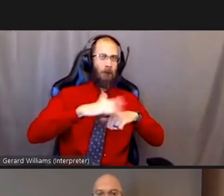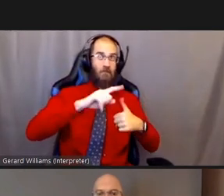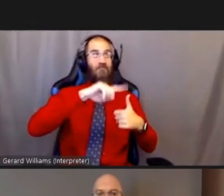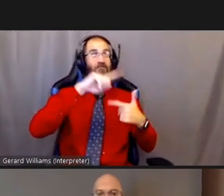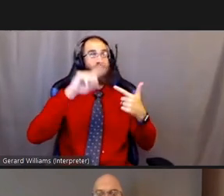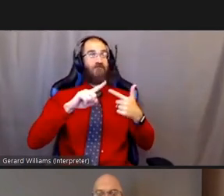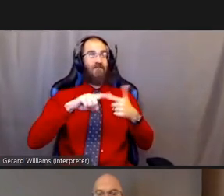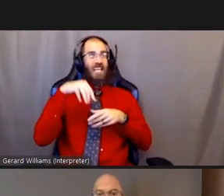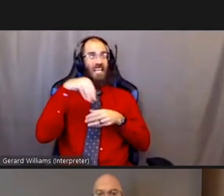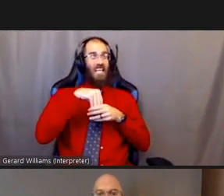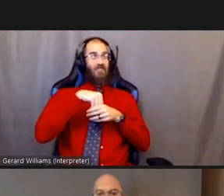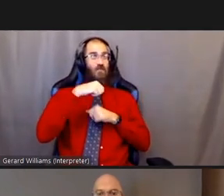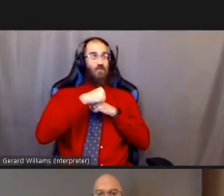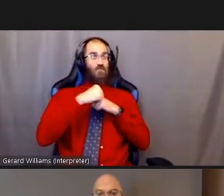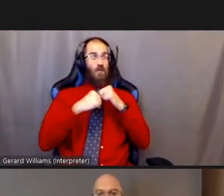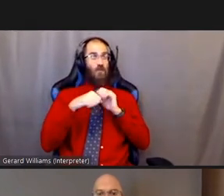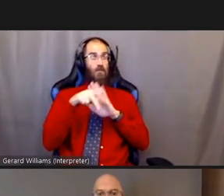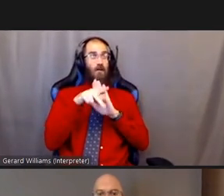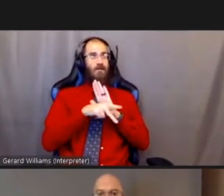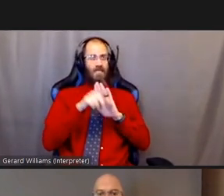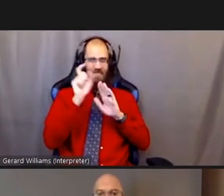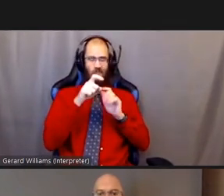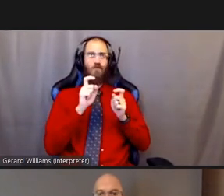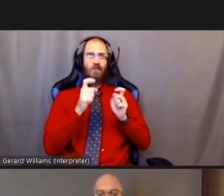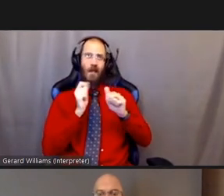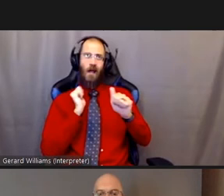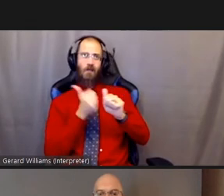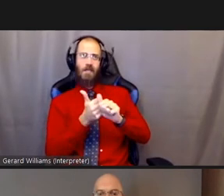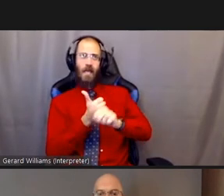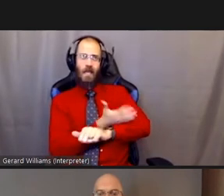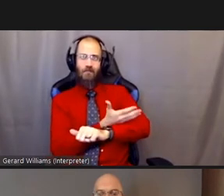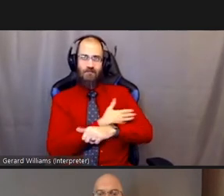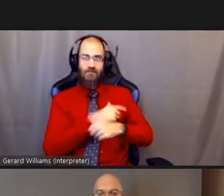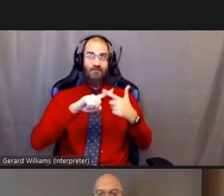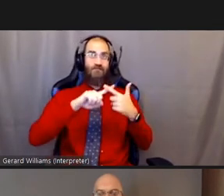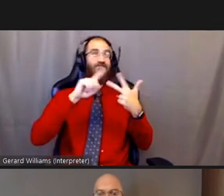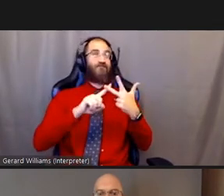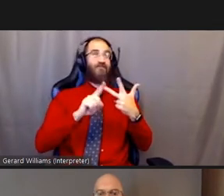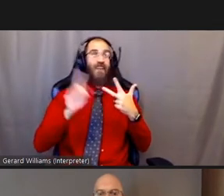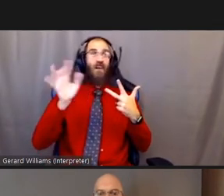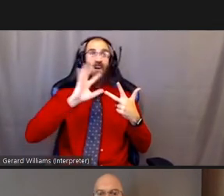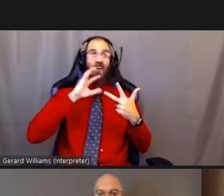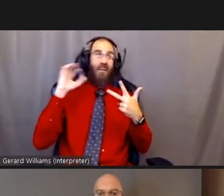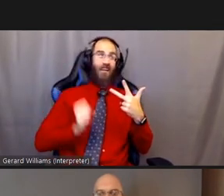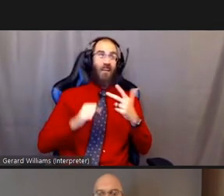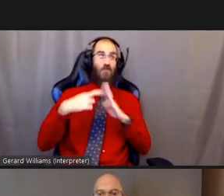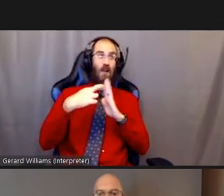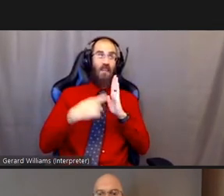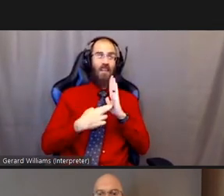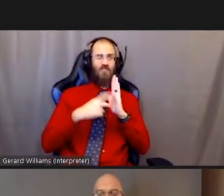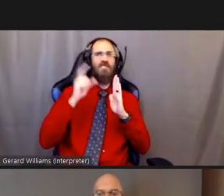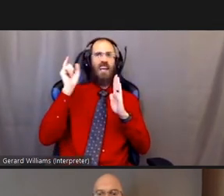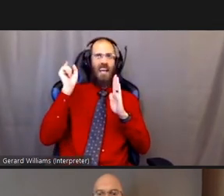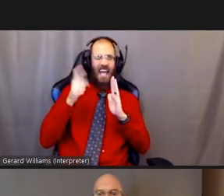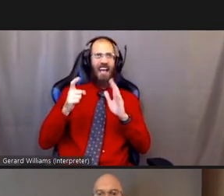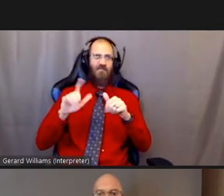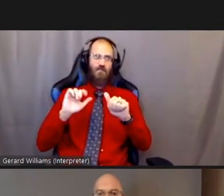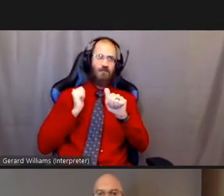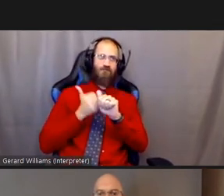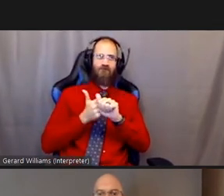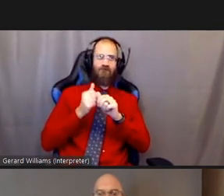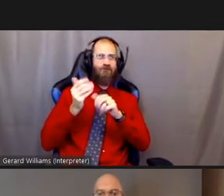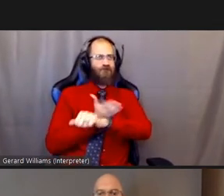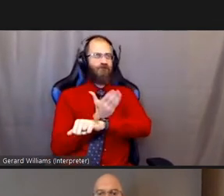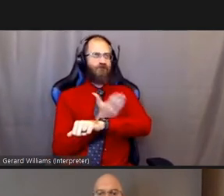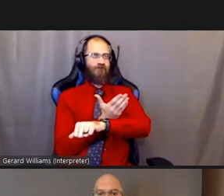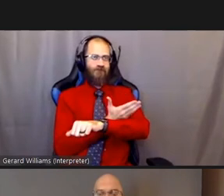policy. The third, modernizing outdated regulations. And through all of these different